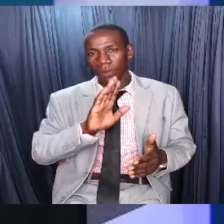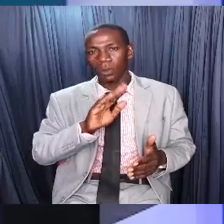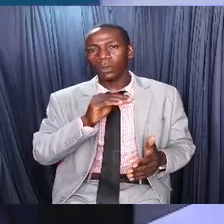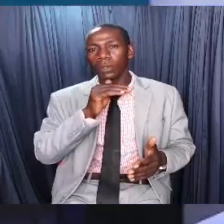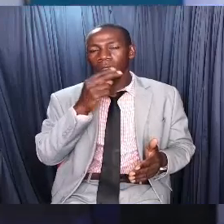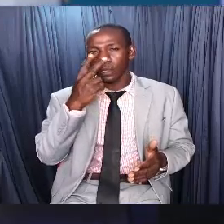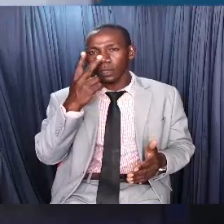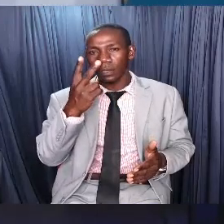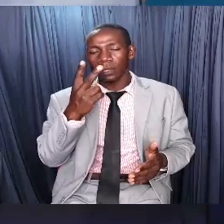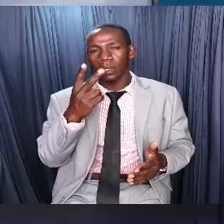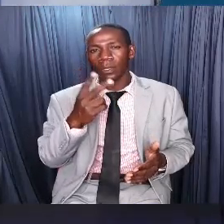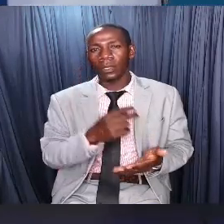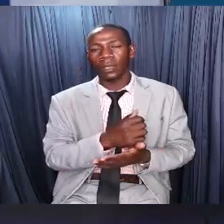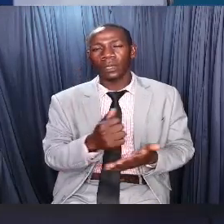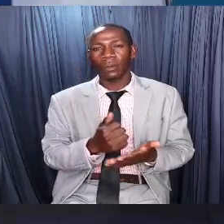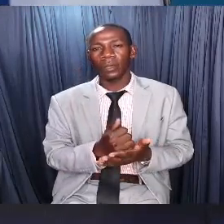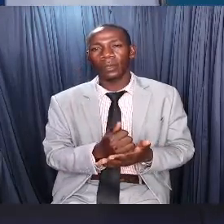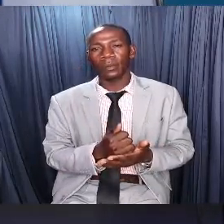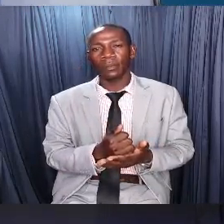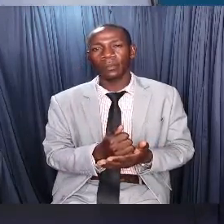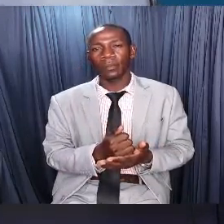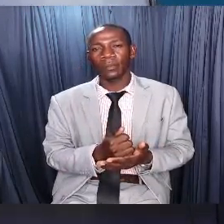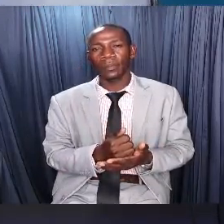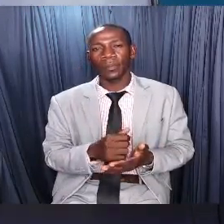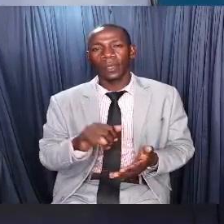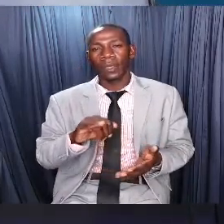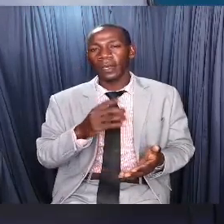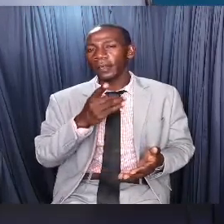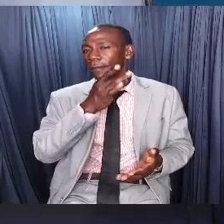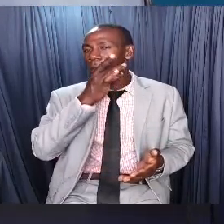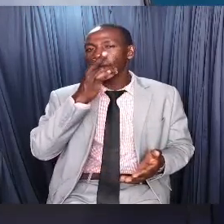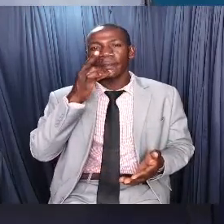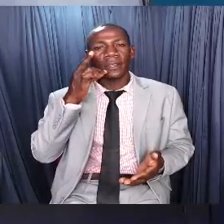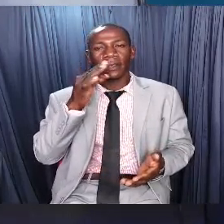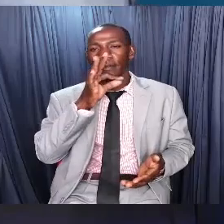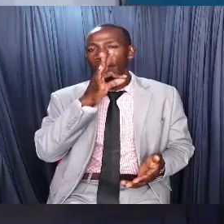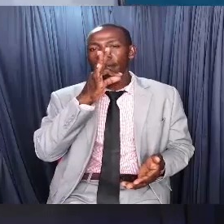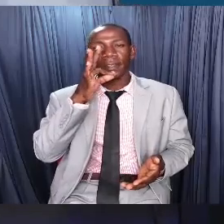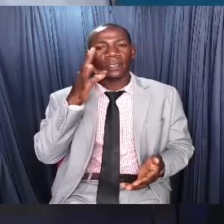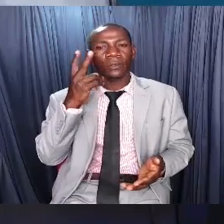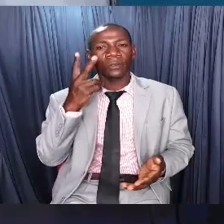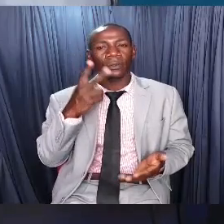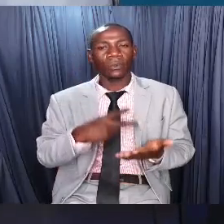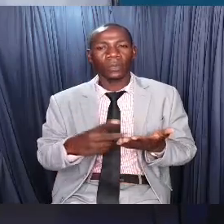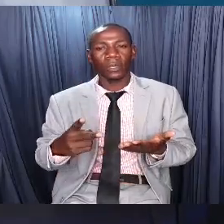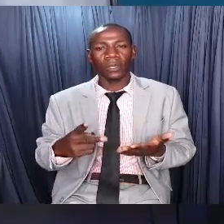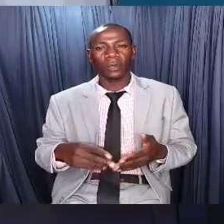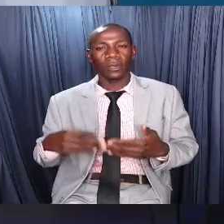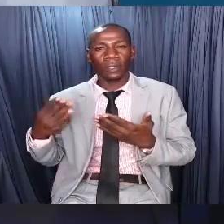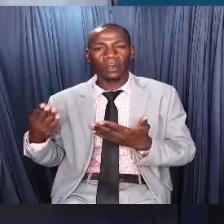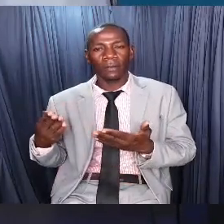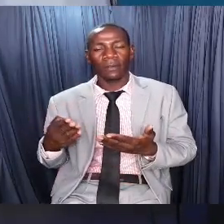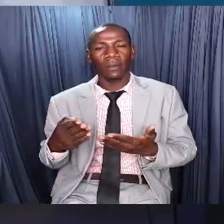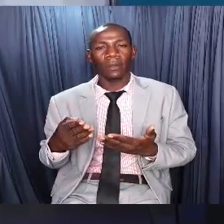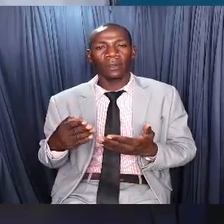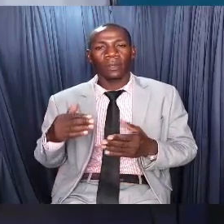is not seeing him. Bwana Yesu asifiwe sana. Amen. Mimi nafunga mara mbili kwa juma. I fast twice a week. Tena hutoa zaka. Again I give my